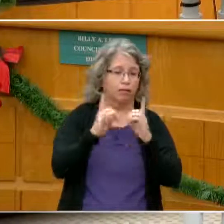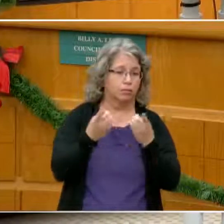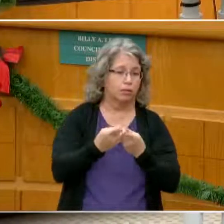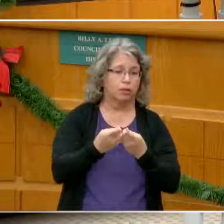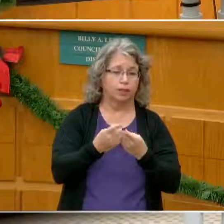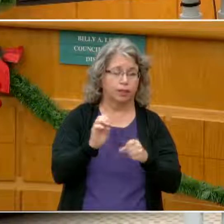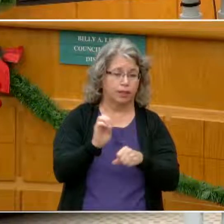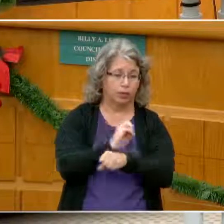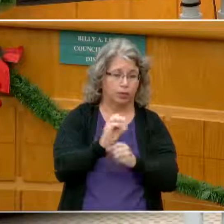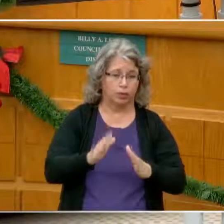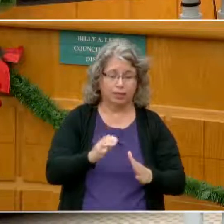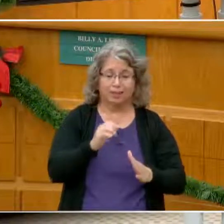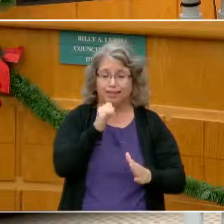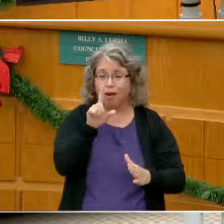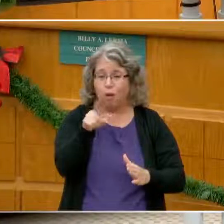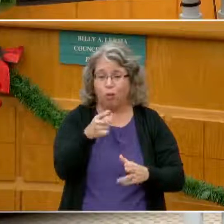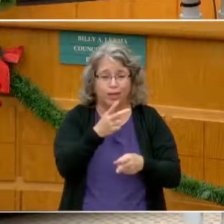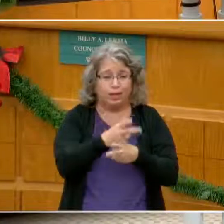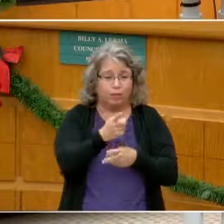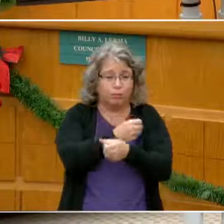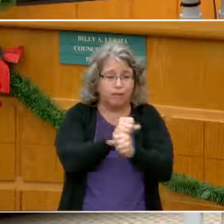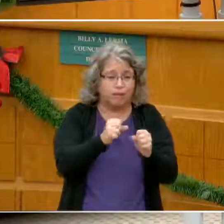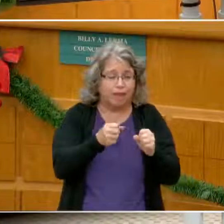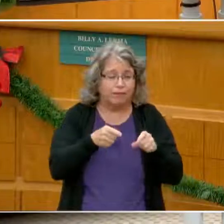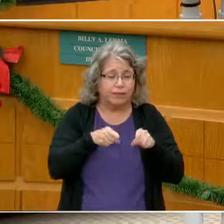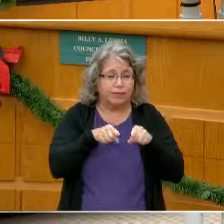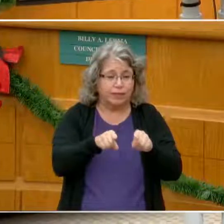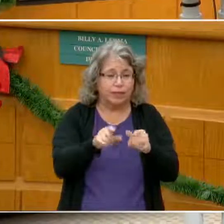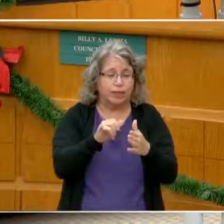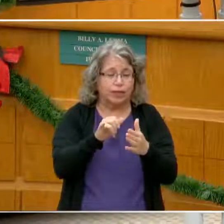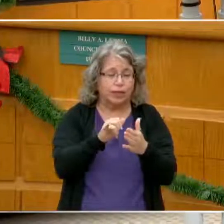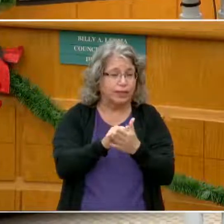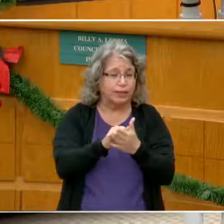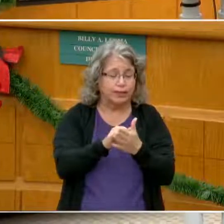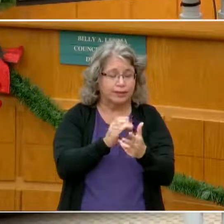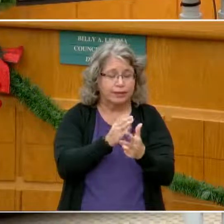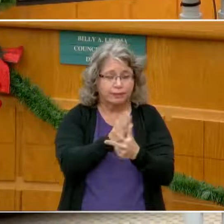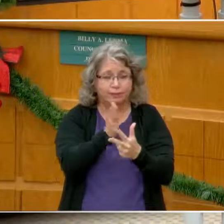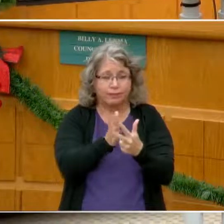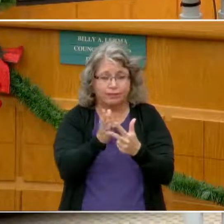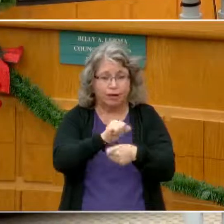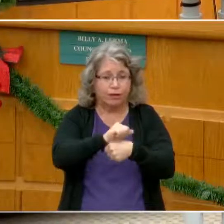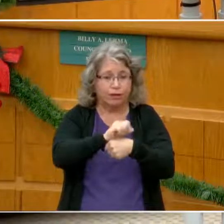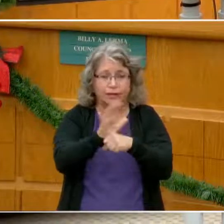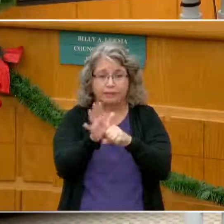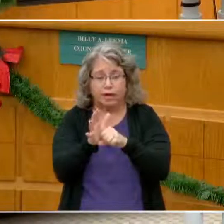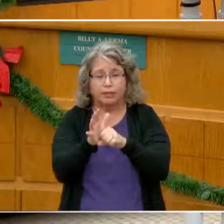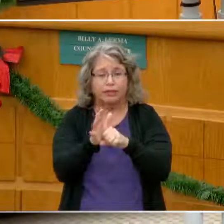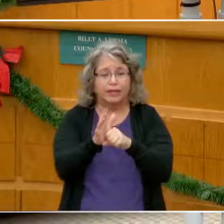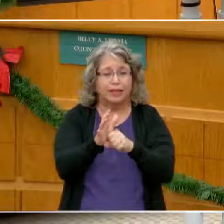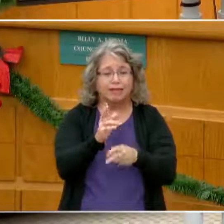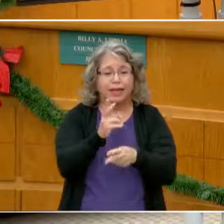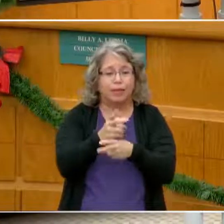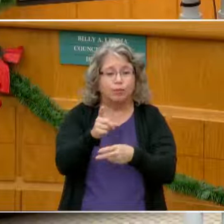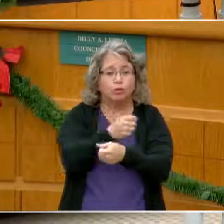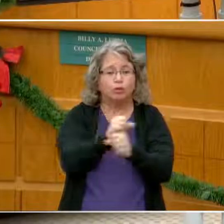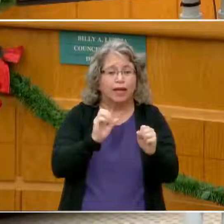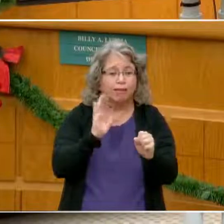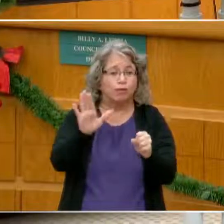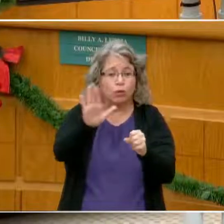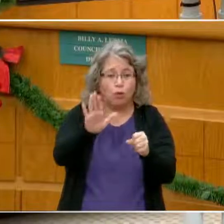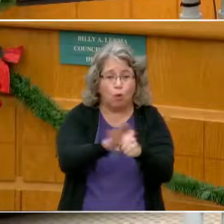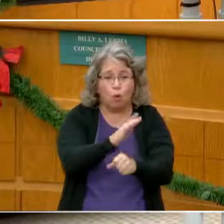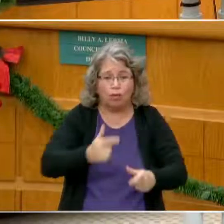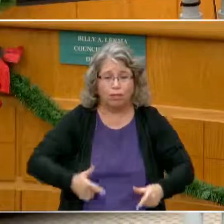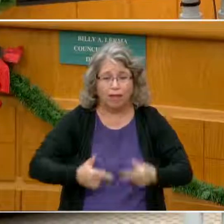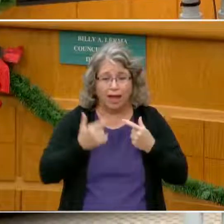through this variant. They've helped you stay safe your whole lives if you've lived here. It's just that we didn't know it. We